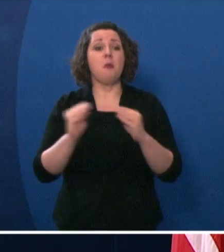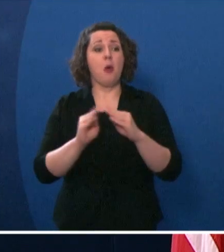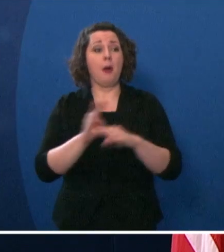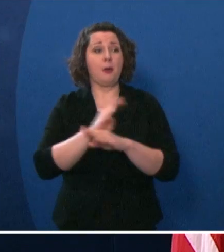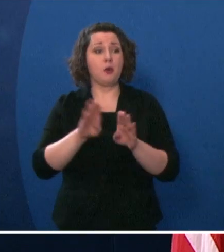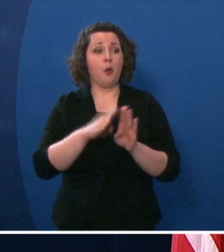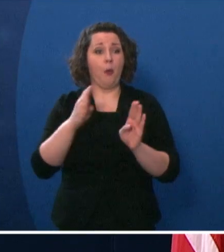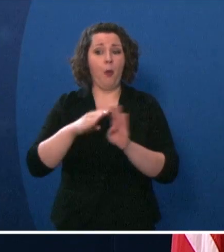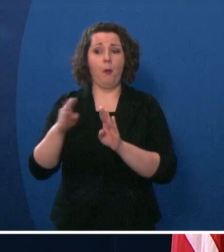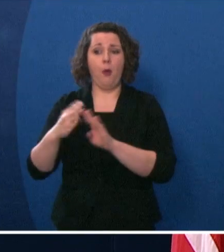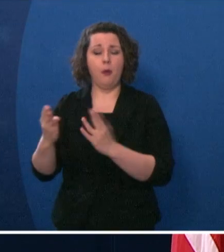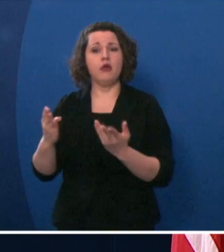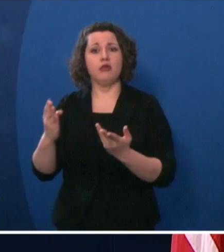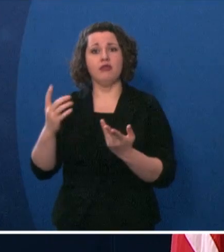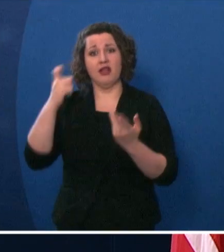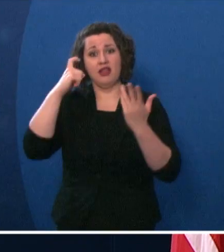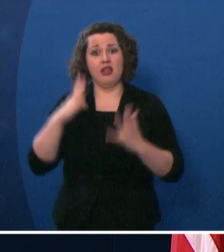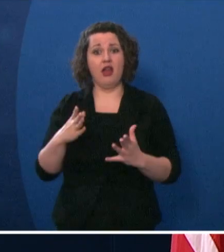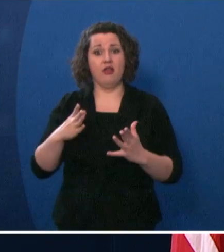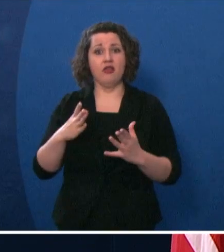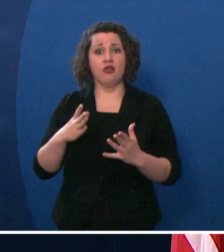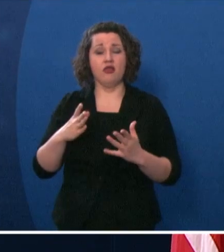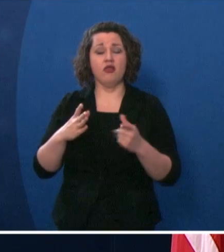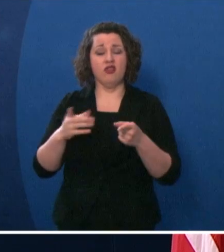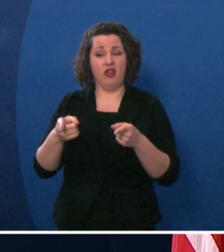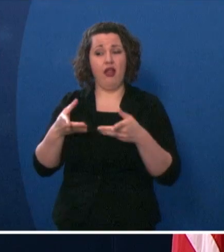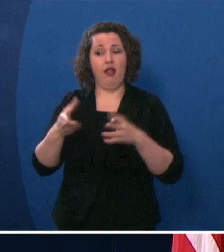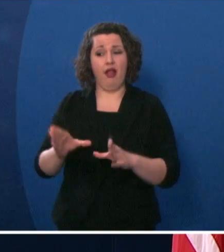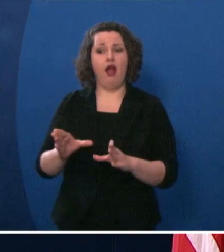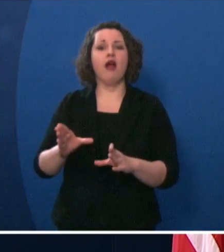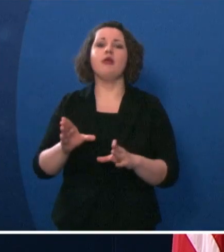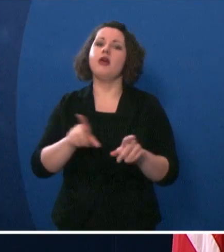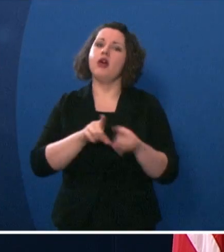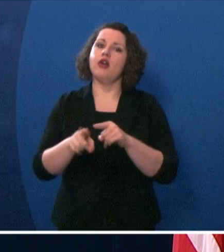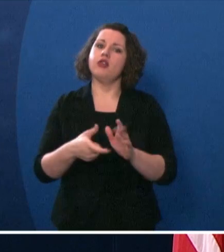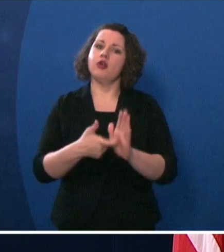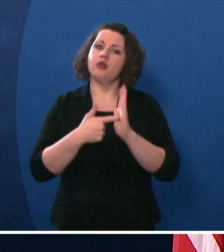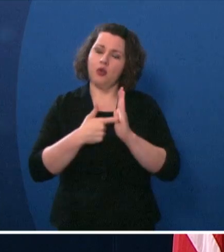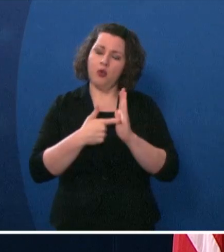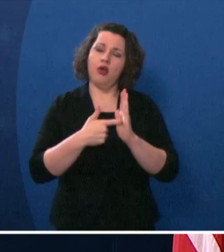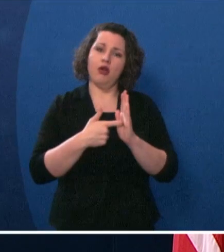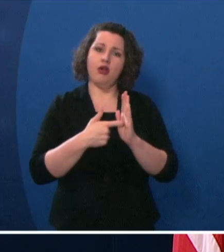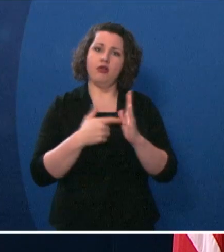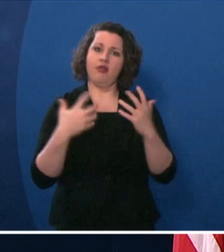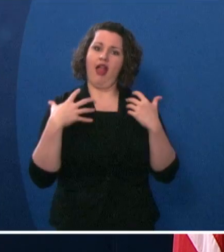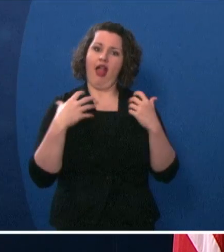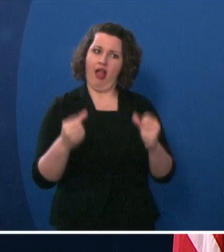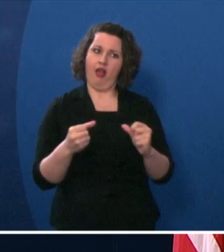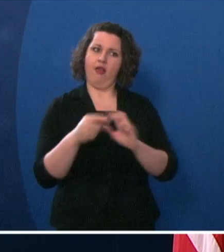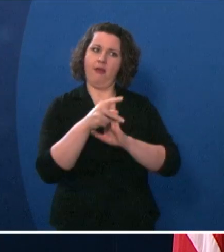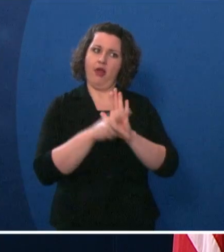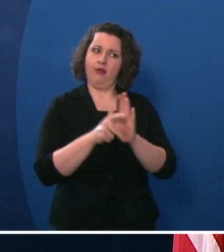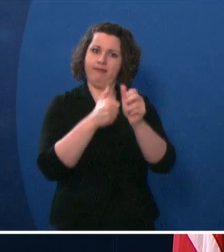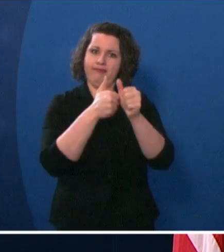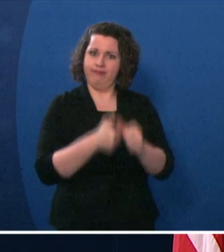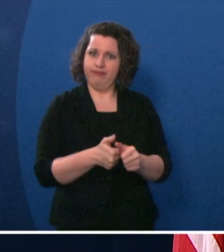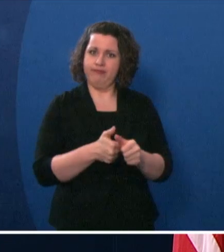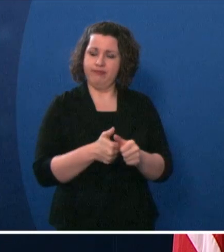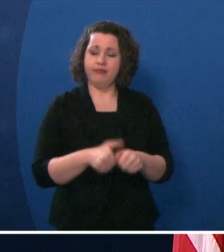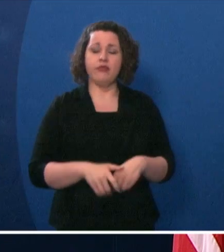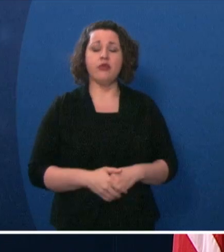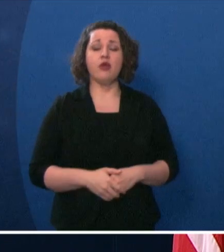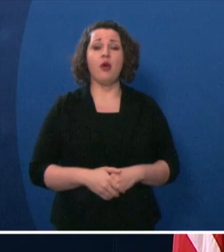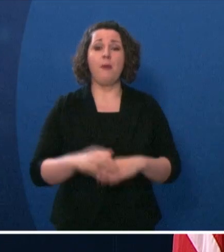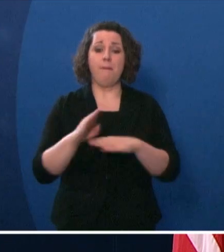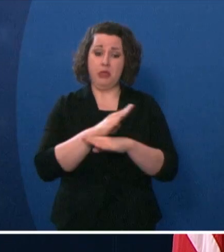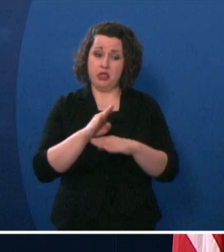Governor Reynolds has allowed this while also requiring public health mitigation measures to remain in place. So while businesses